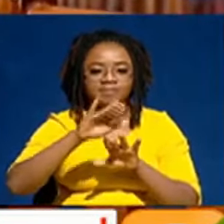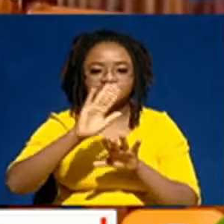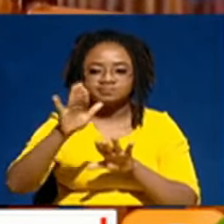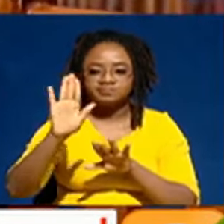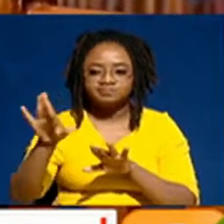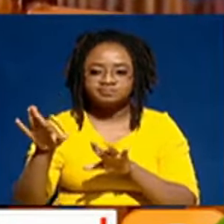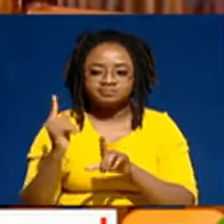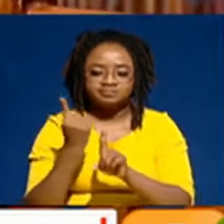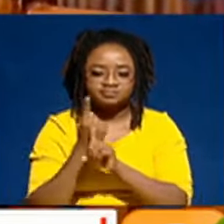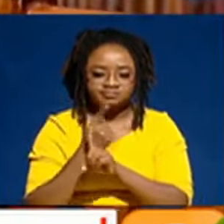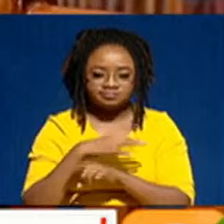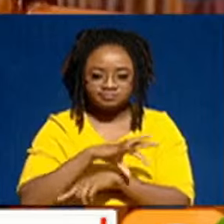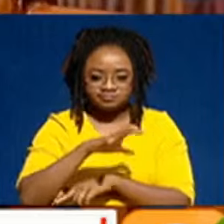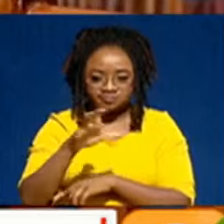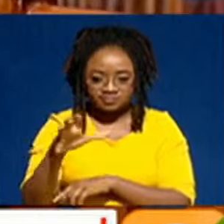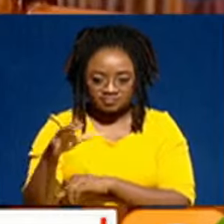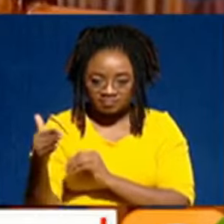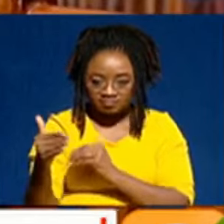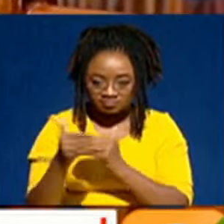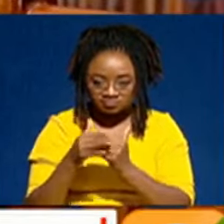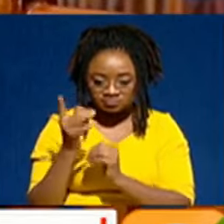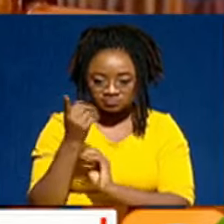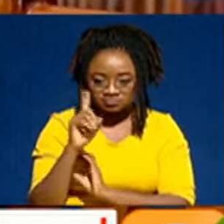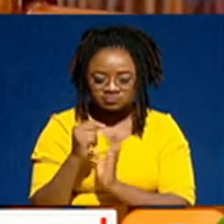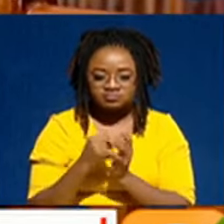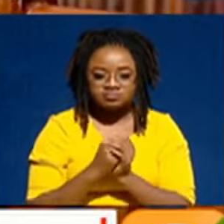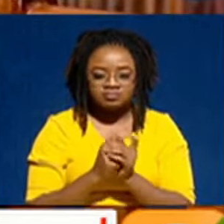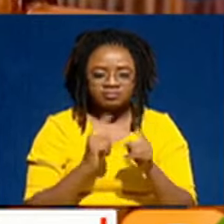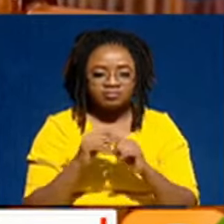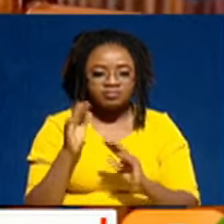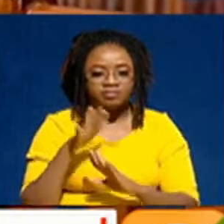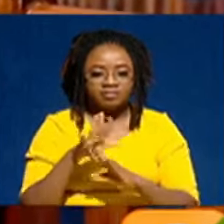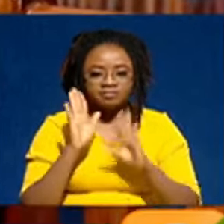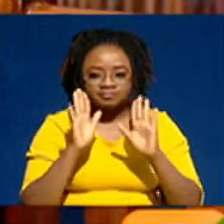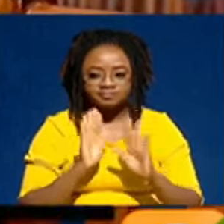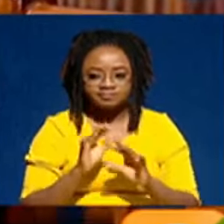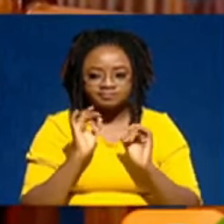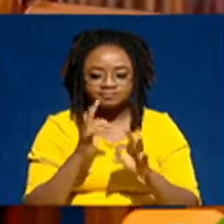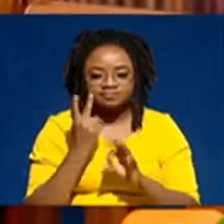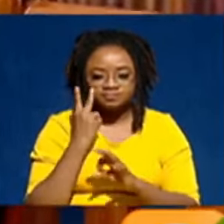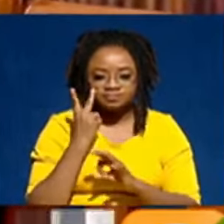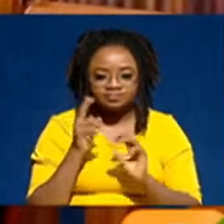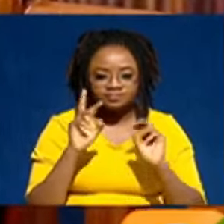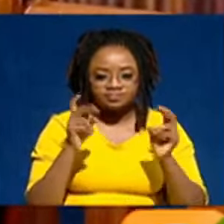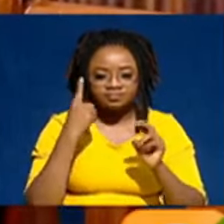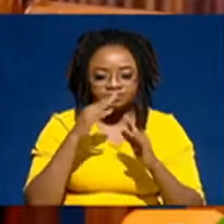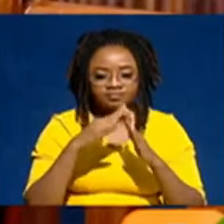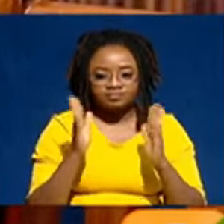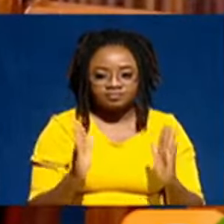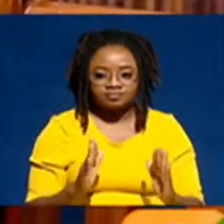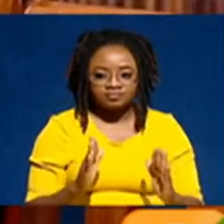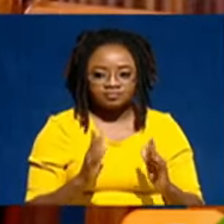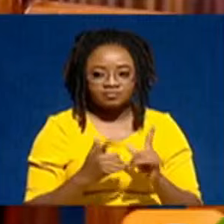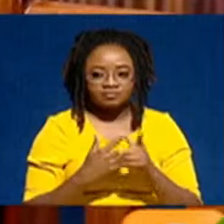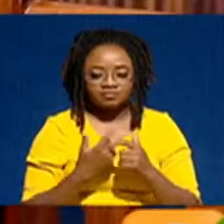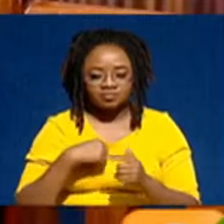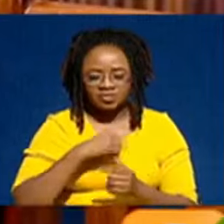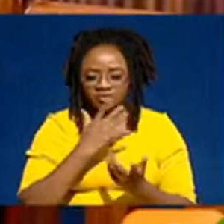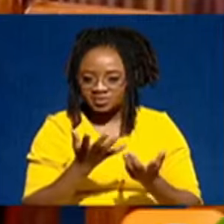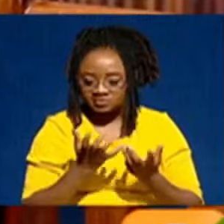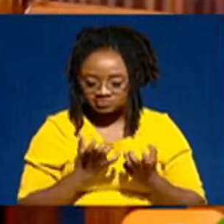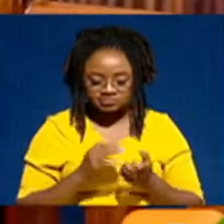surround Nairobi. The most important thing is, if you're looking at issues to do with housing, for instance, we need to build more housing, for